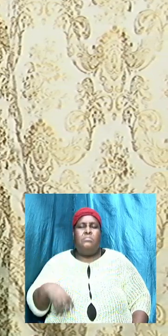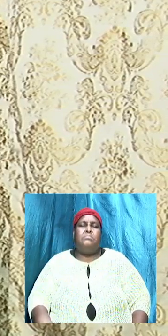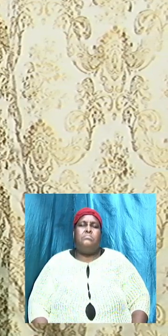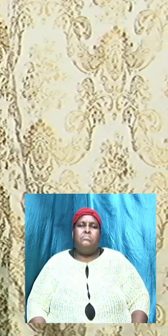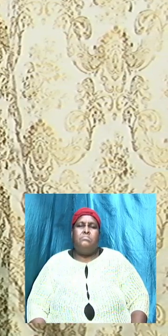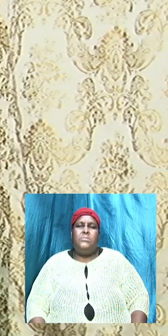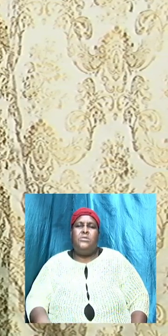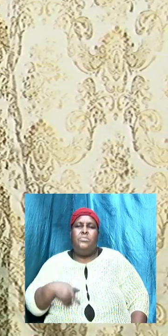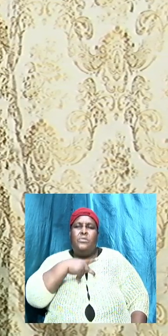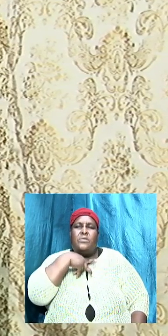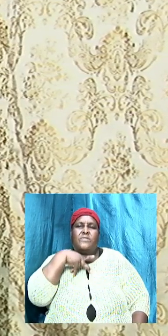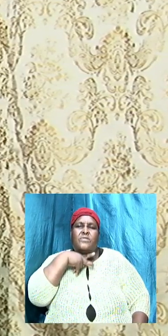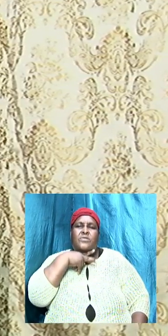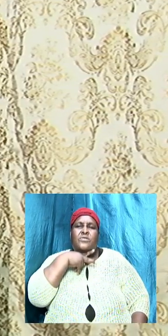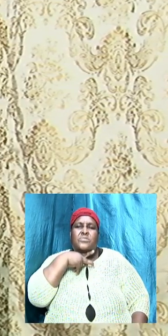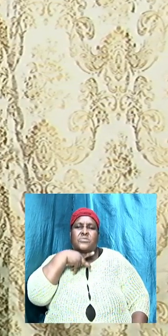22